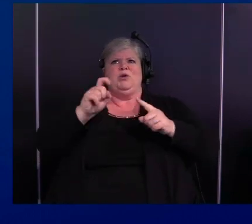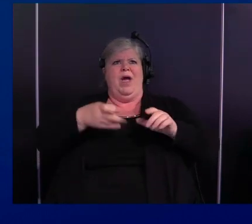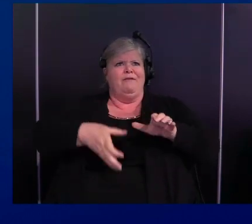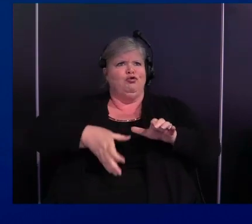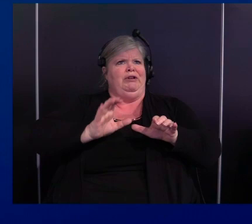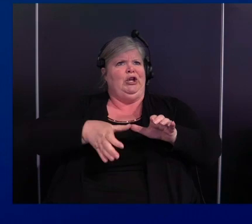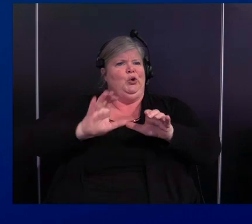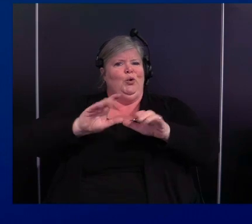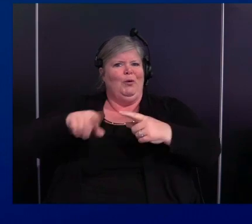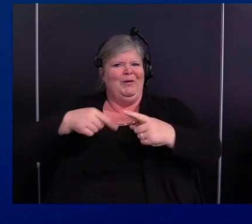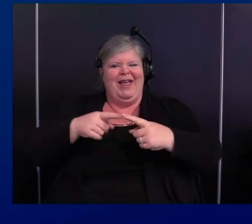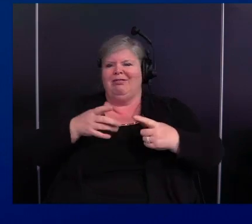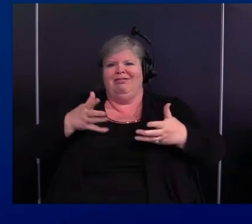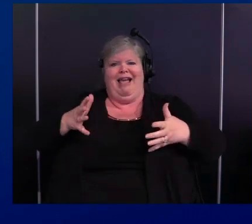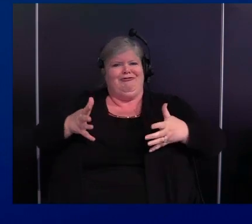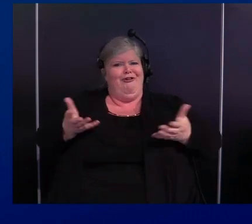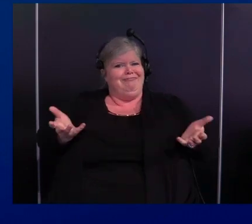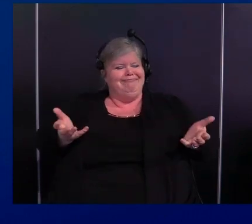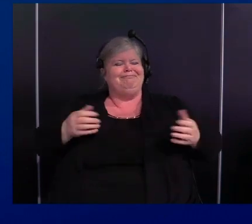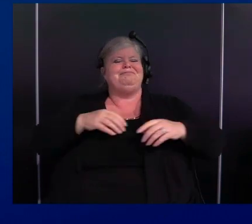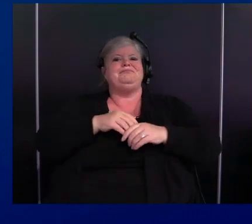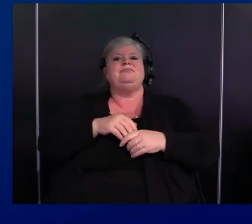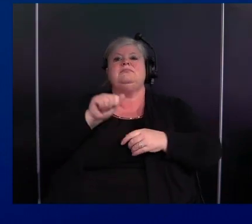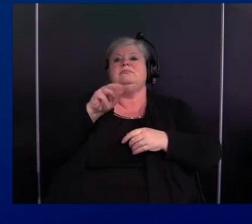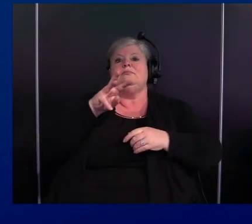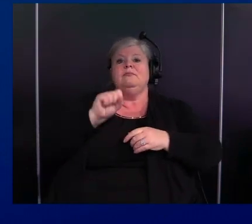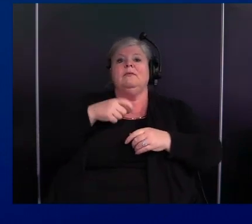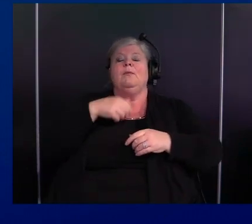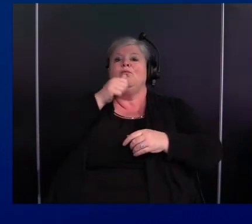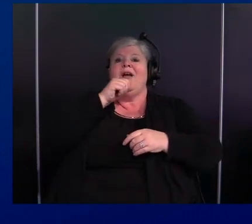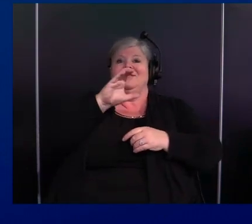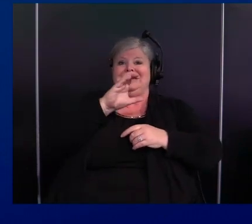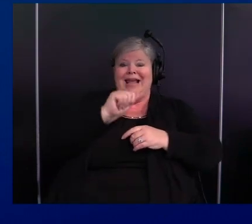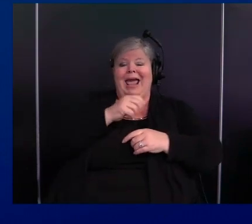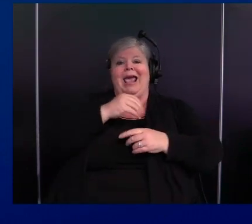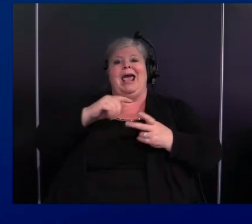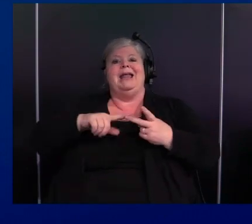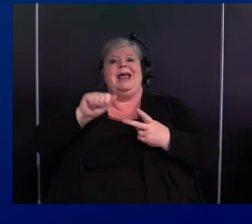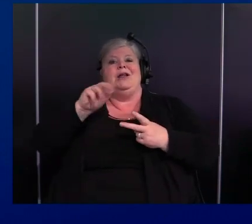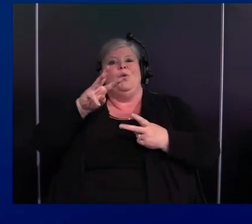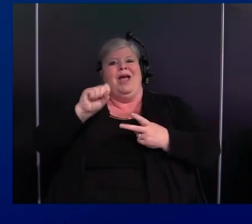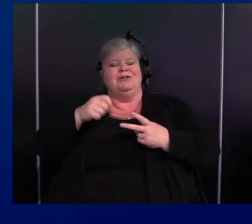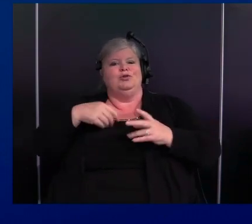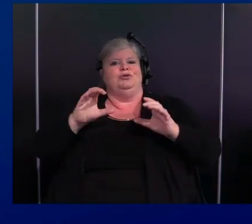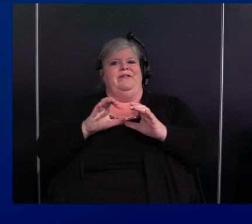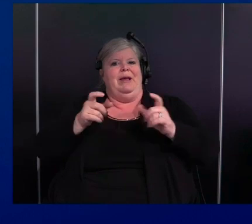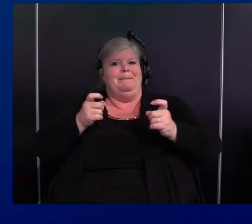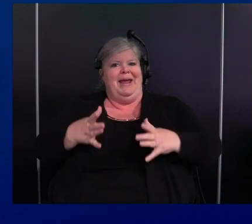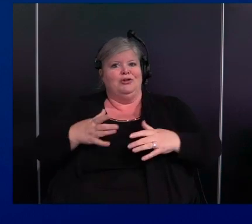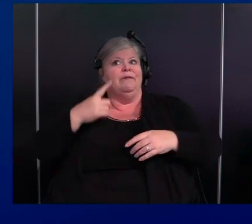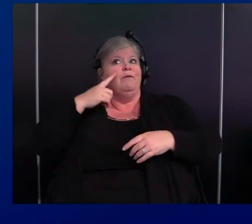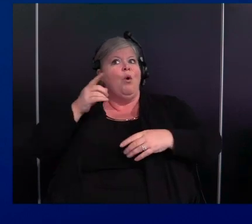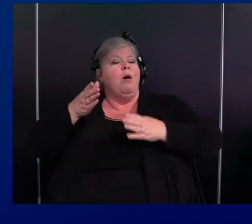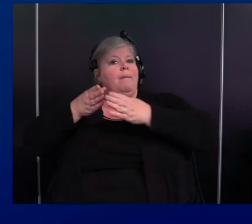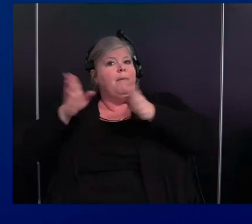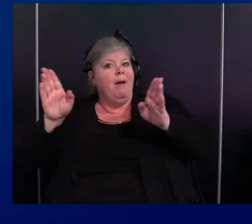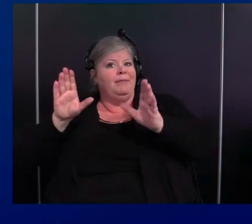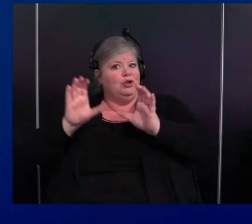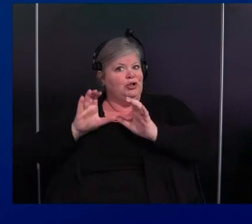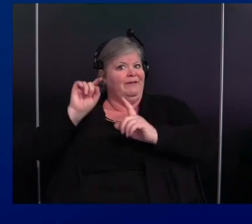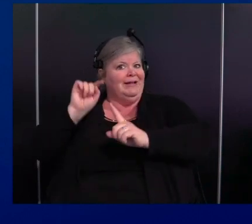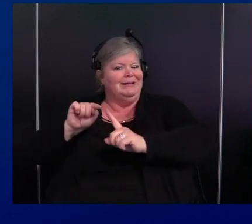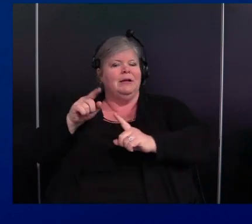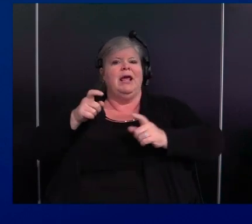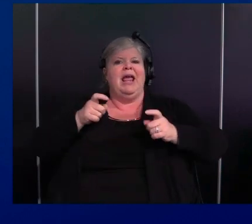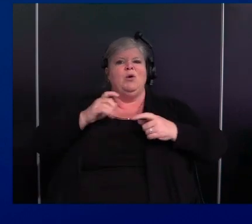Exactly right. Yeah. And so AWS Private CA, as well as AWS Certificate Manager for public certificates, handles all